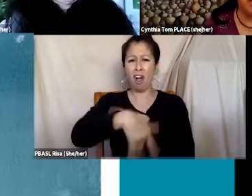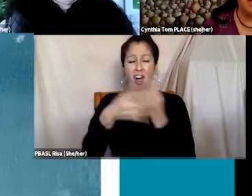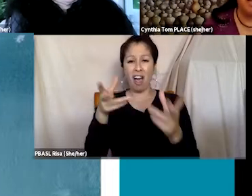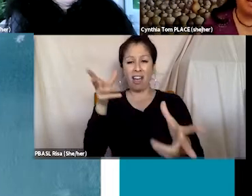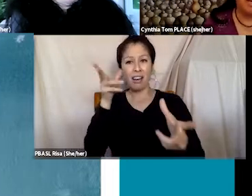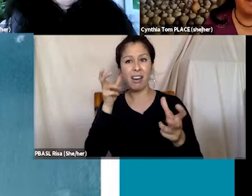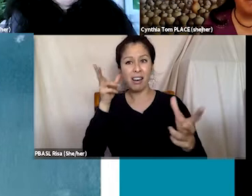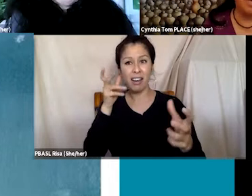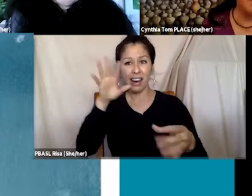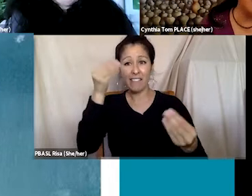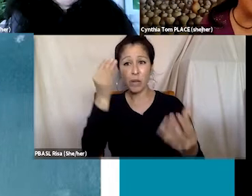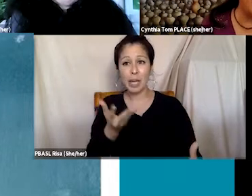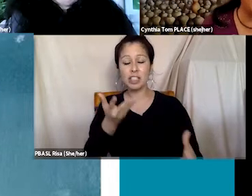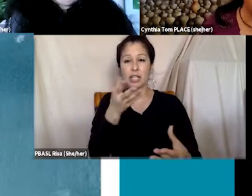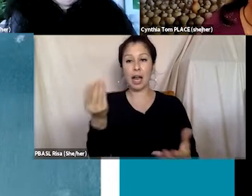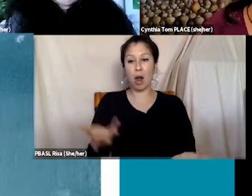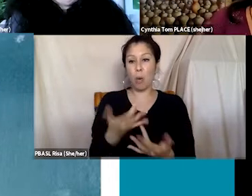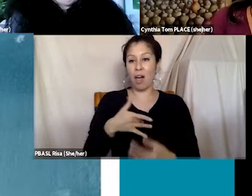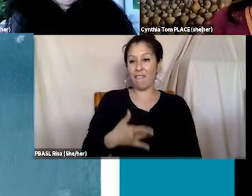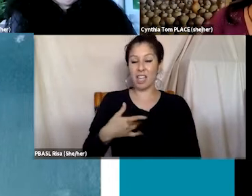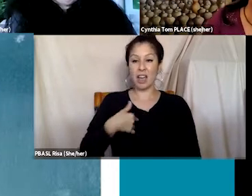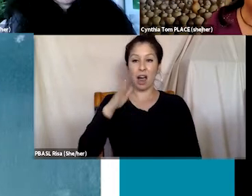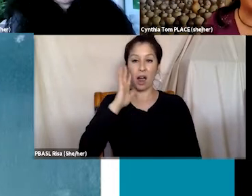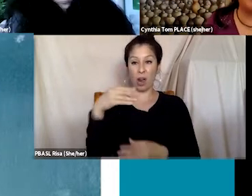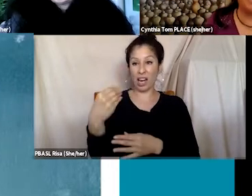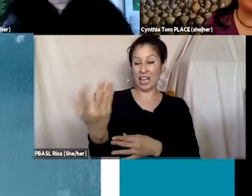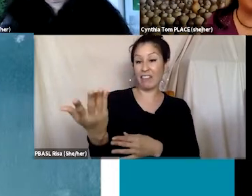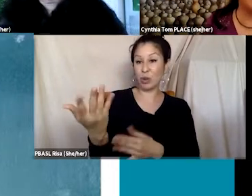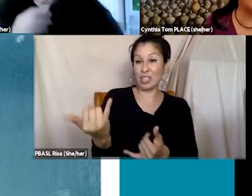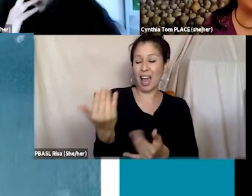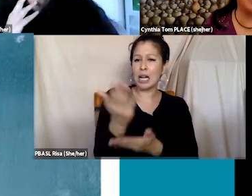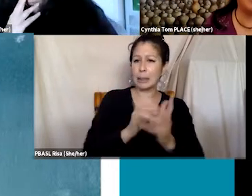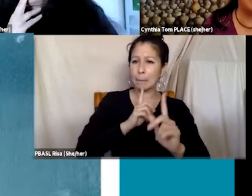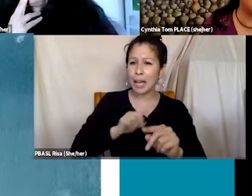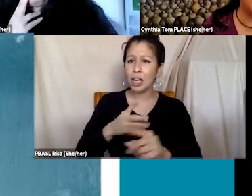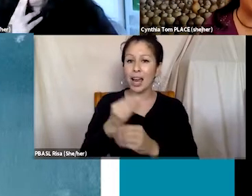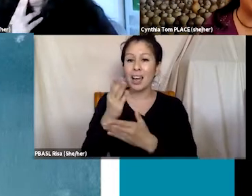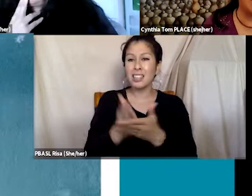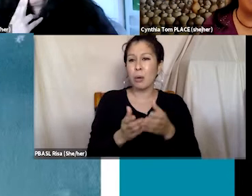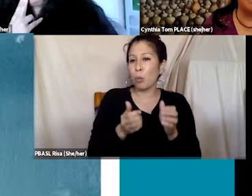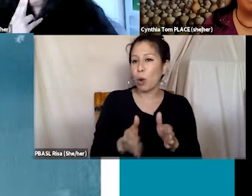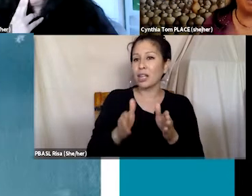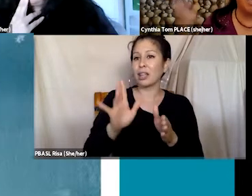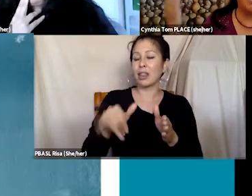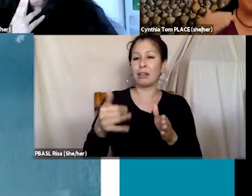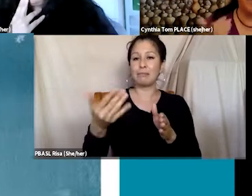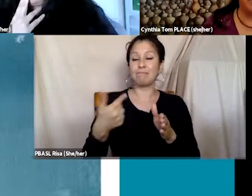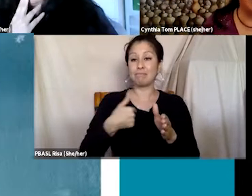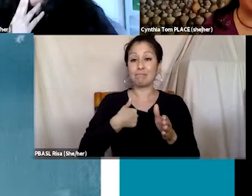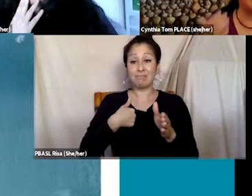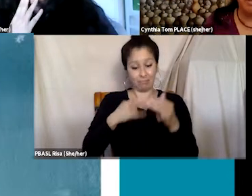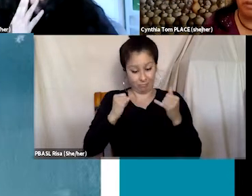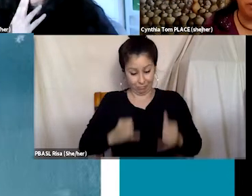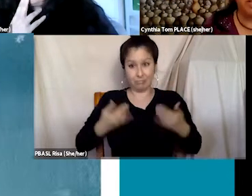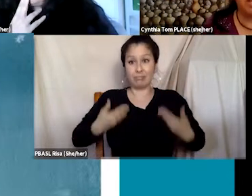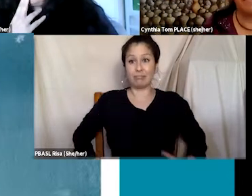information. And what I feel I'm going to be giving you is some answers and some ways that I